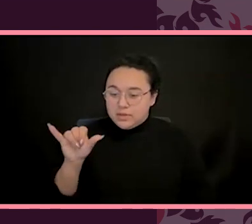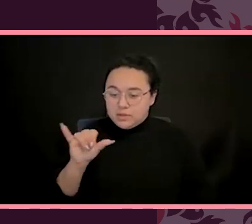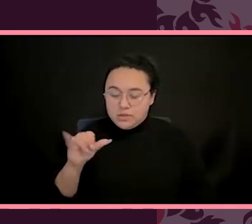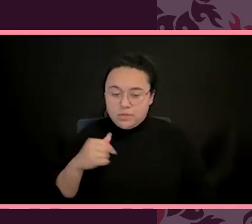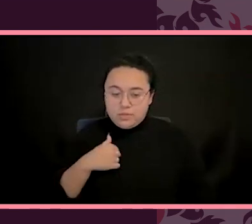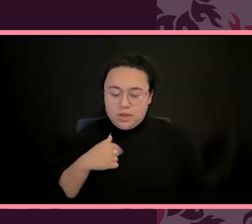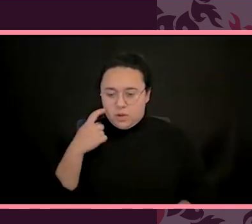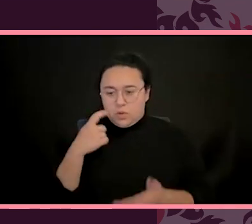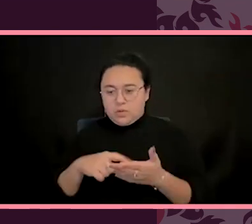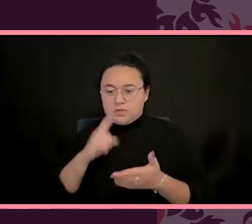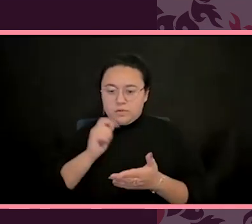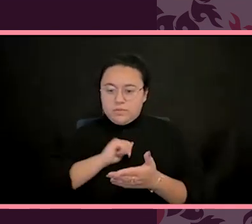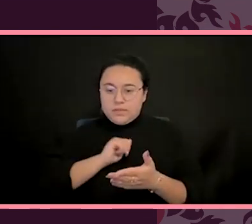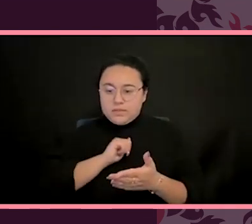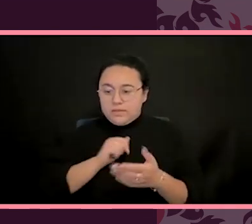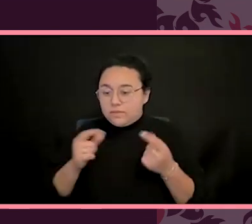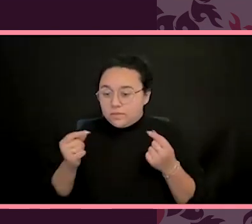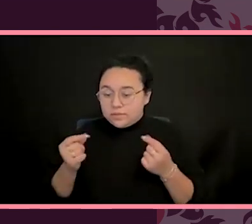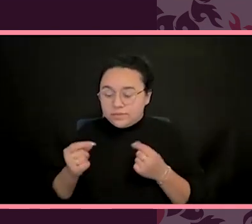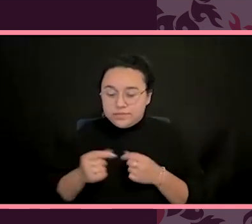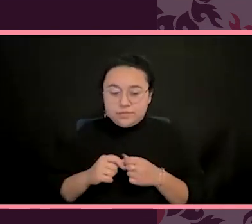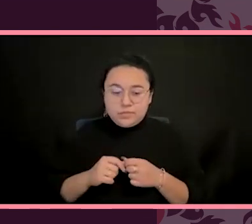of noticing that for myself is